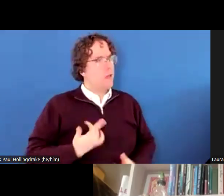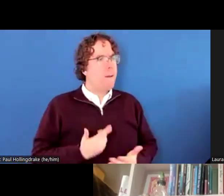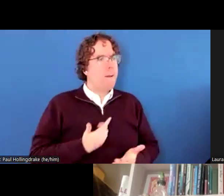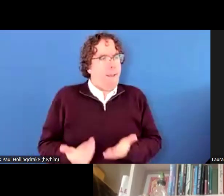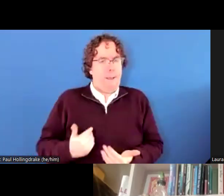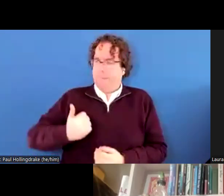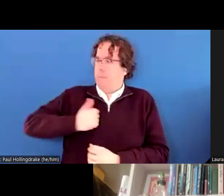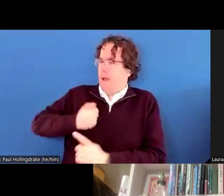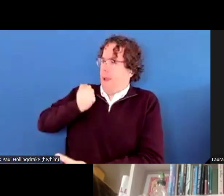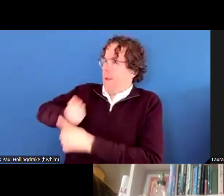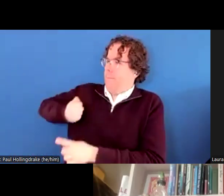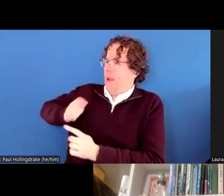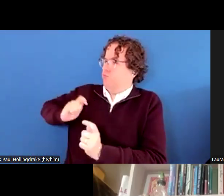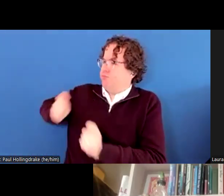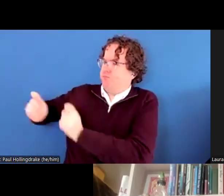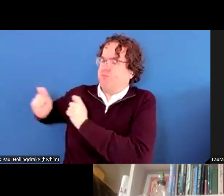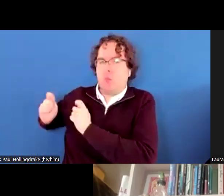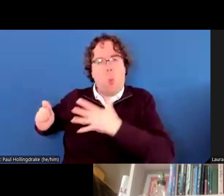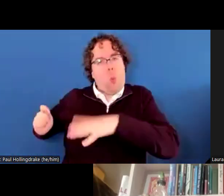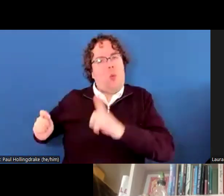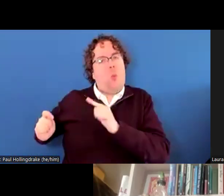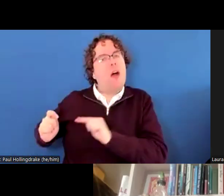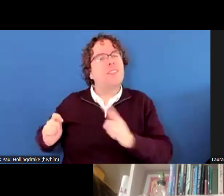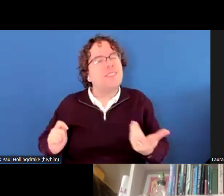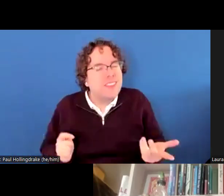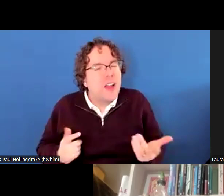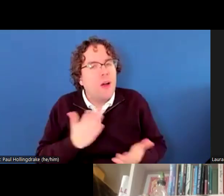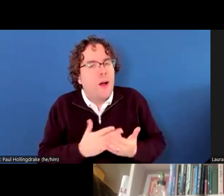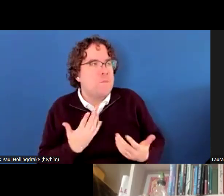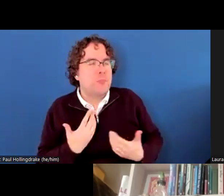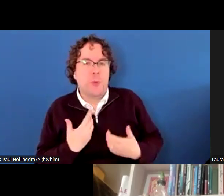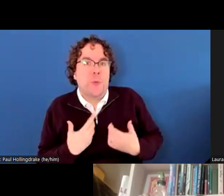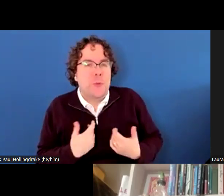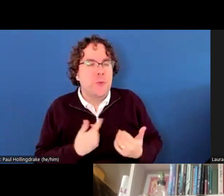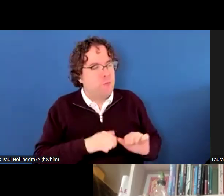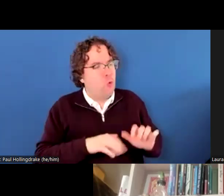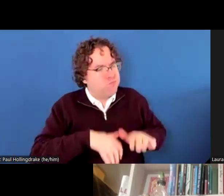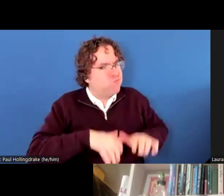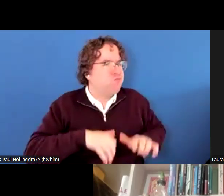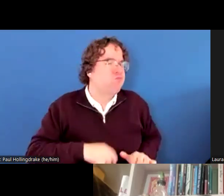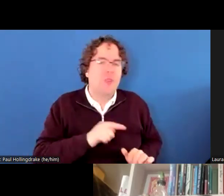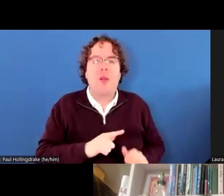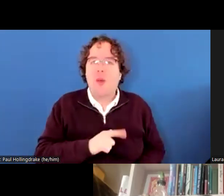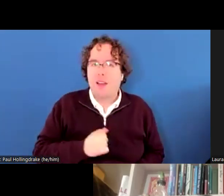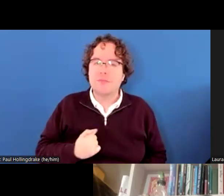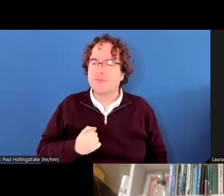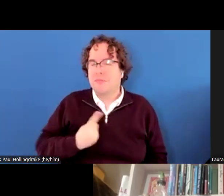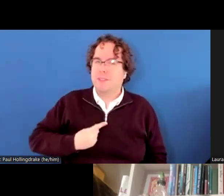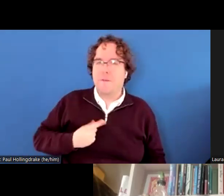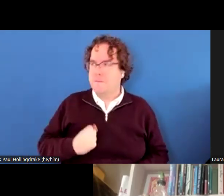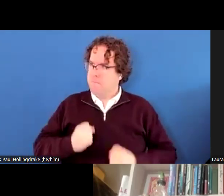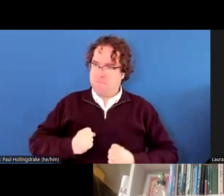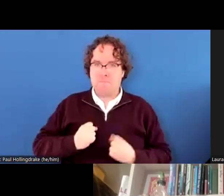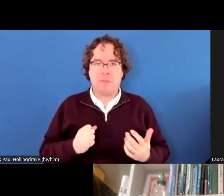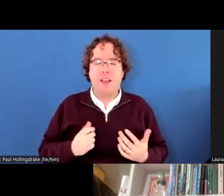would be and it was really exciting for me to be able to write about that because I'm definitely one of those people that see